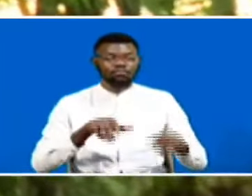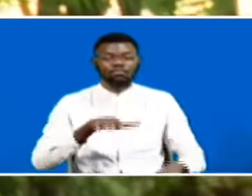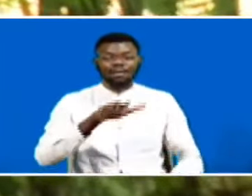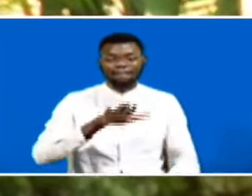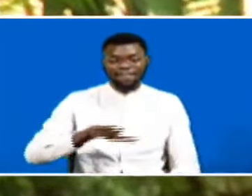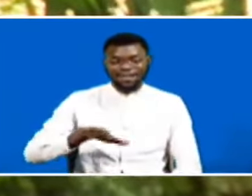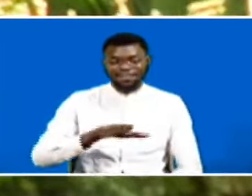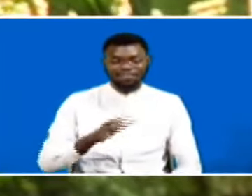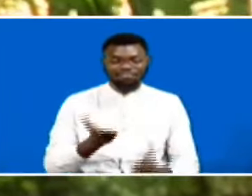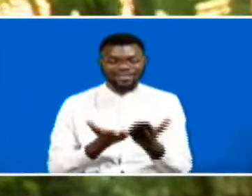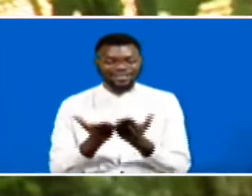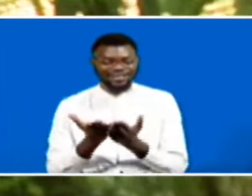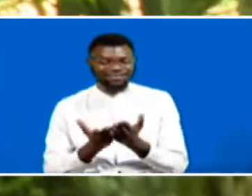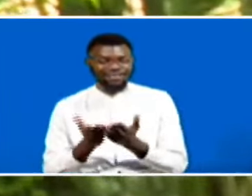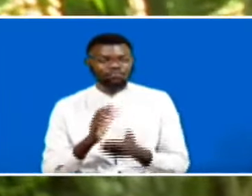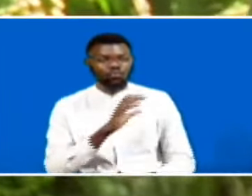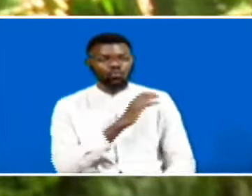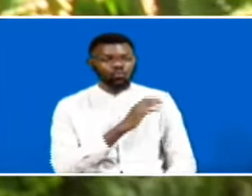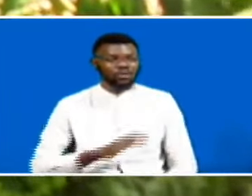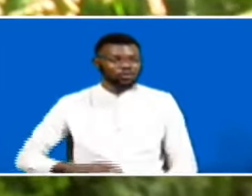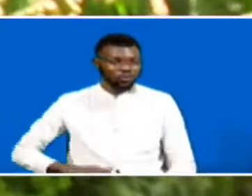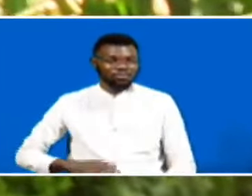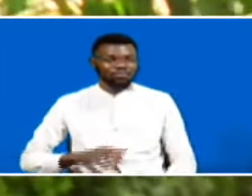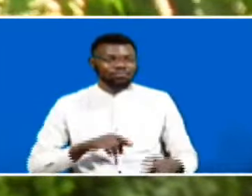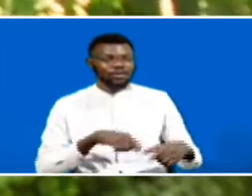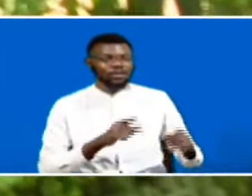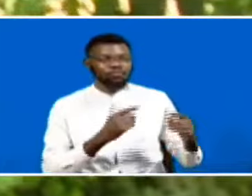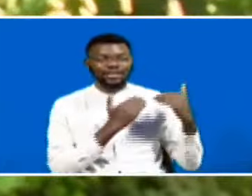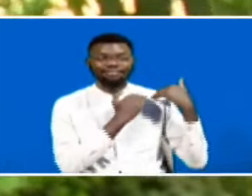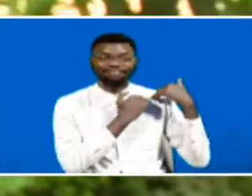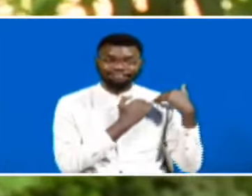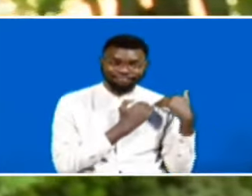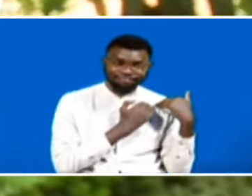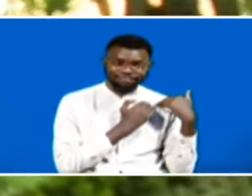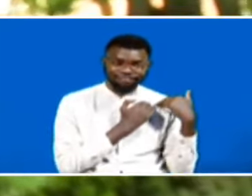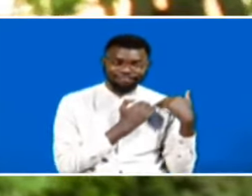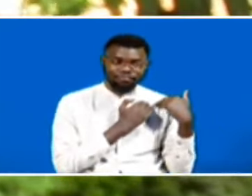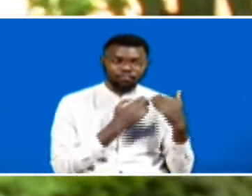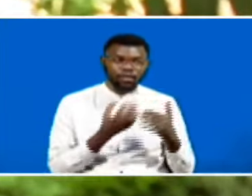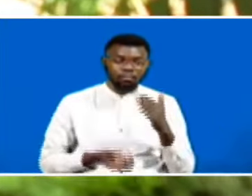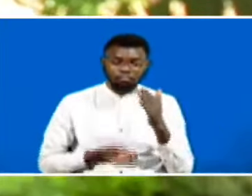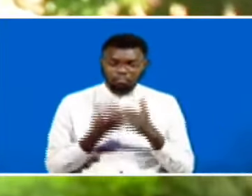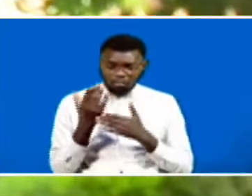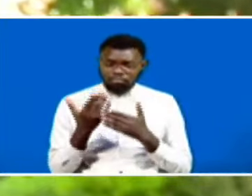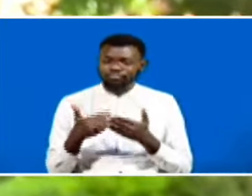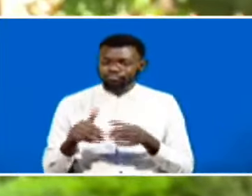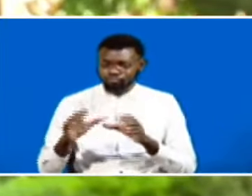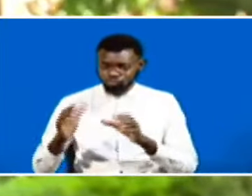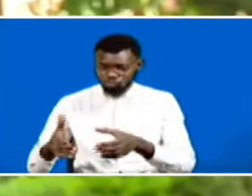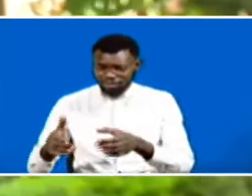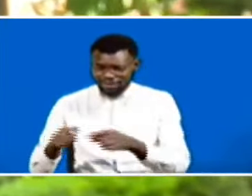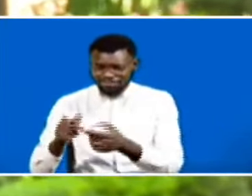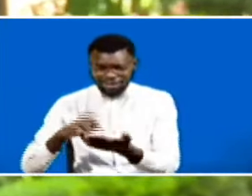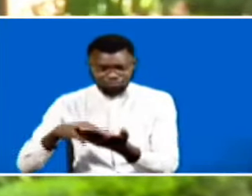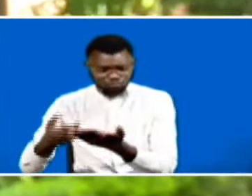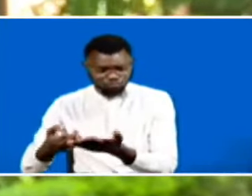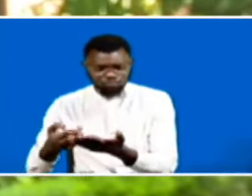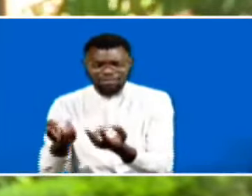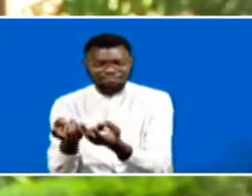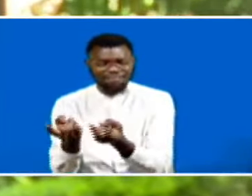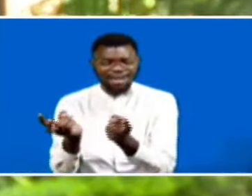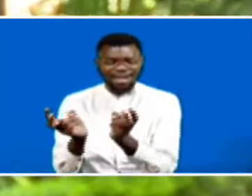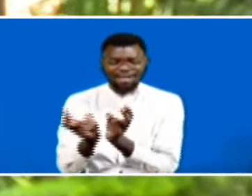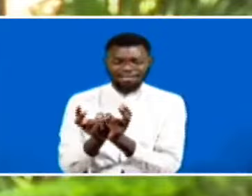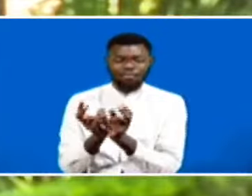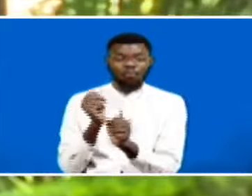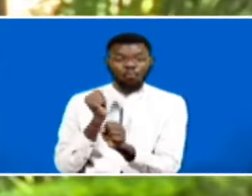Service Commission, that is charged with the responsibility of providing secretariat and resources. So the panel is